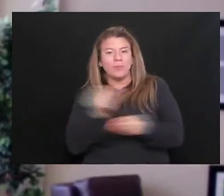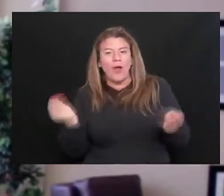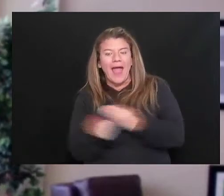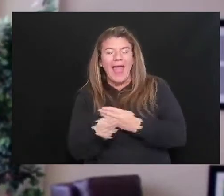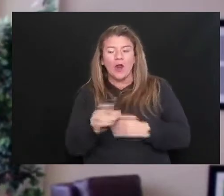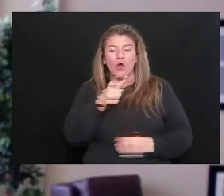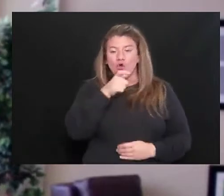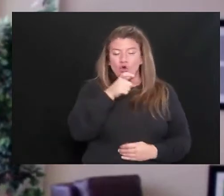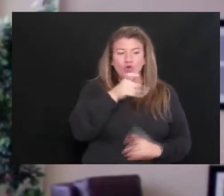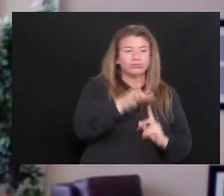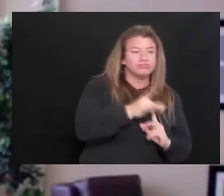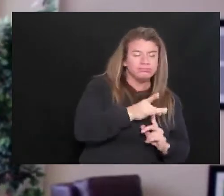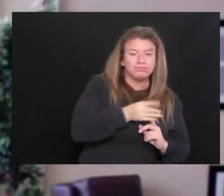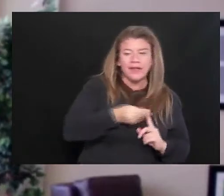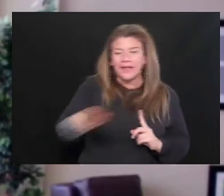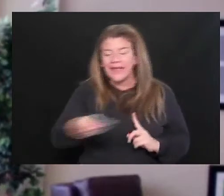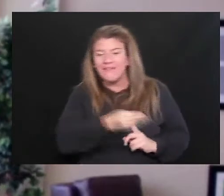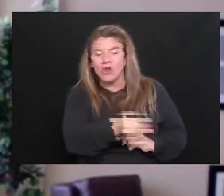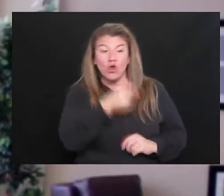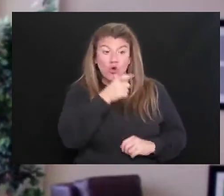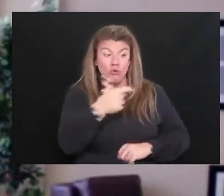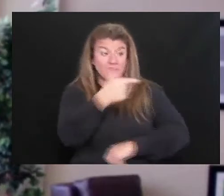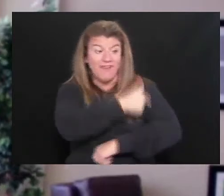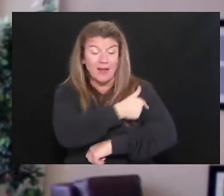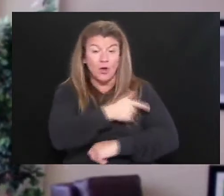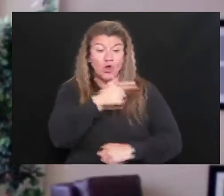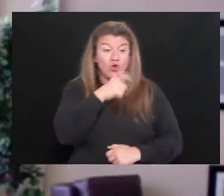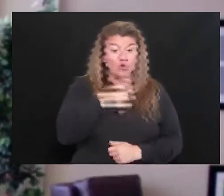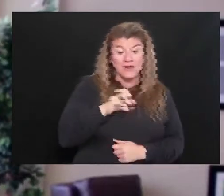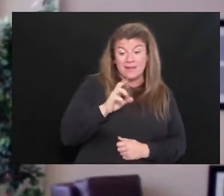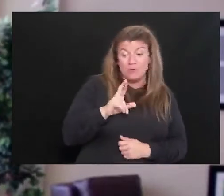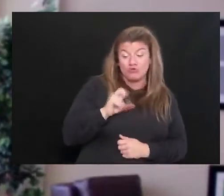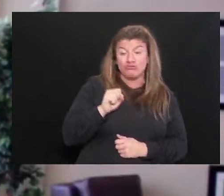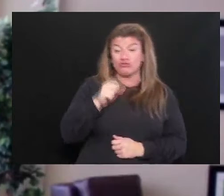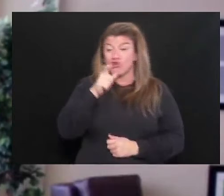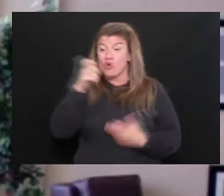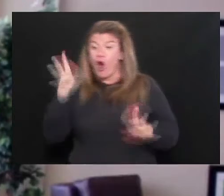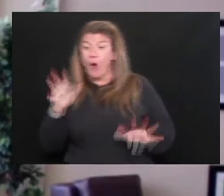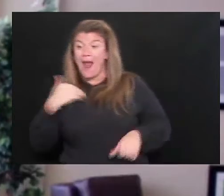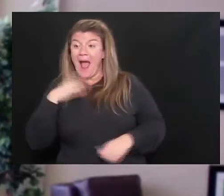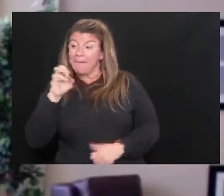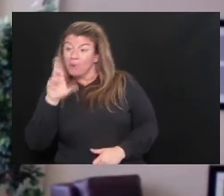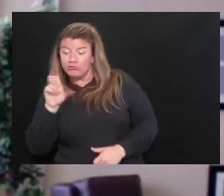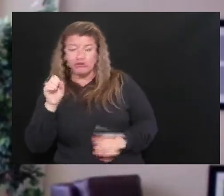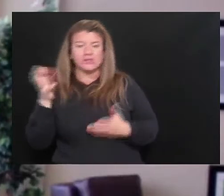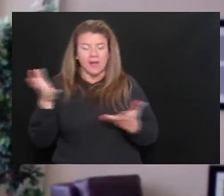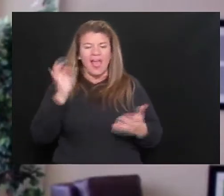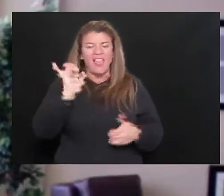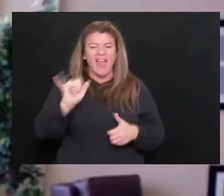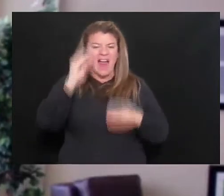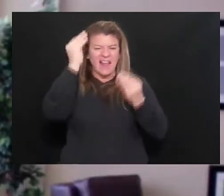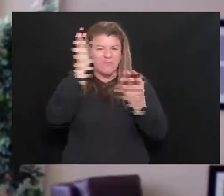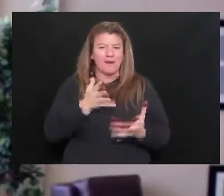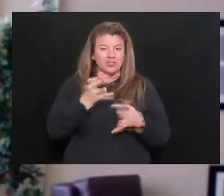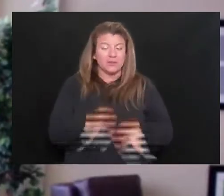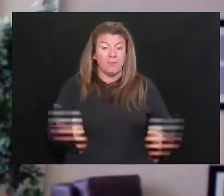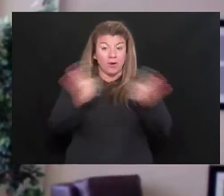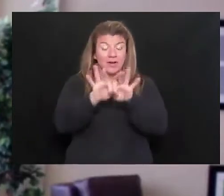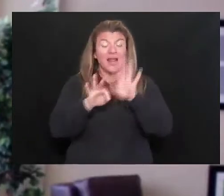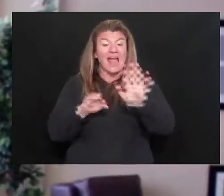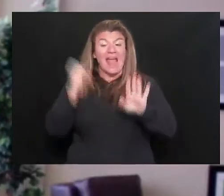who's fully vaccinated, and if people need boosters, who's been boosted. Also, that if somebody in the family does